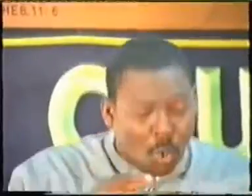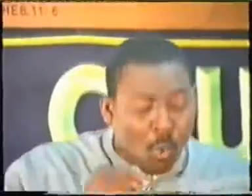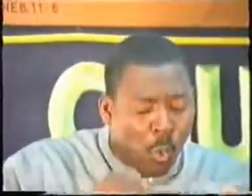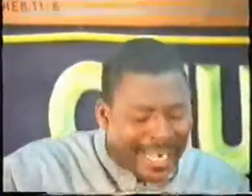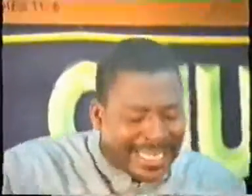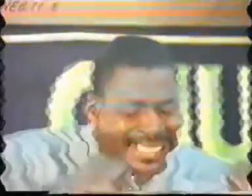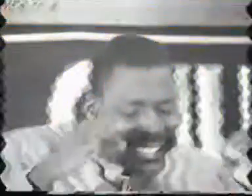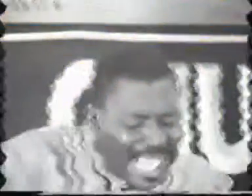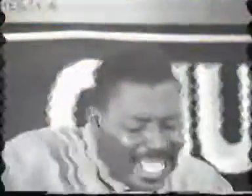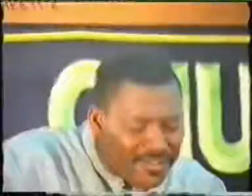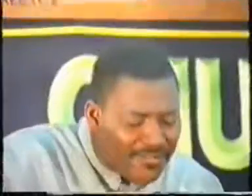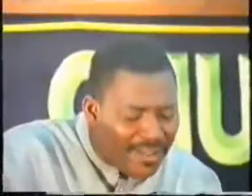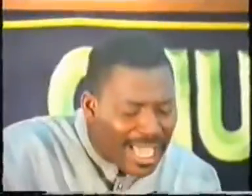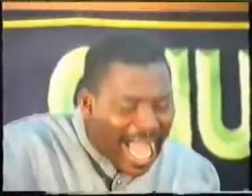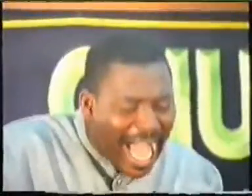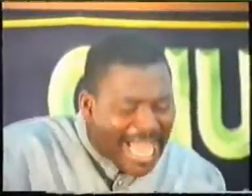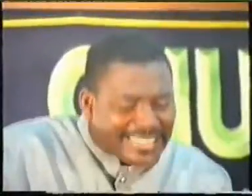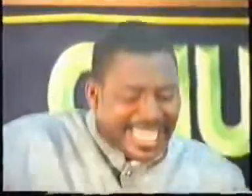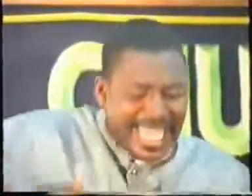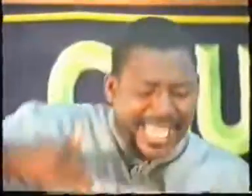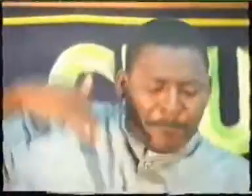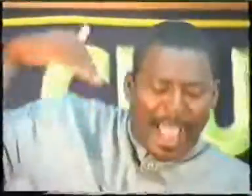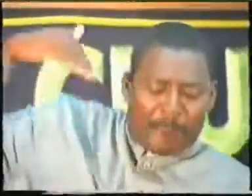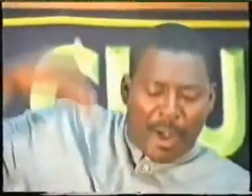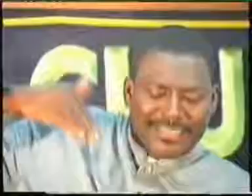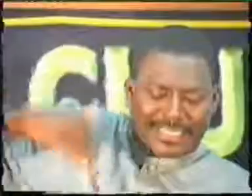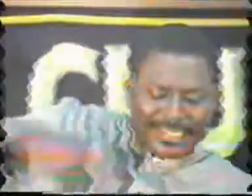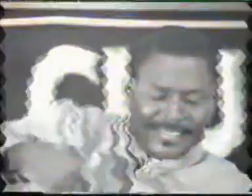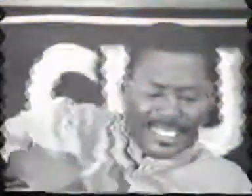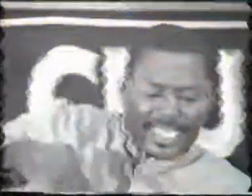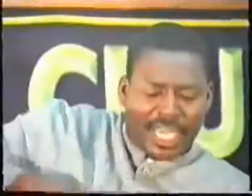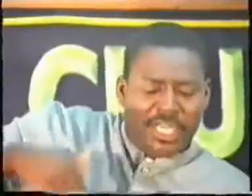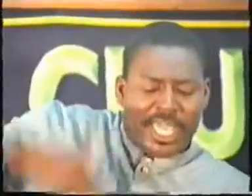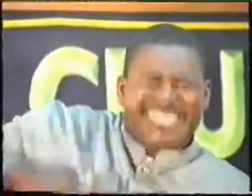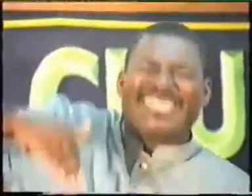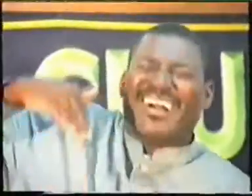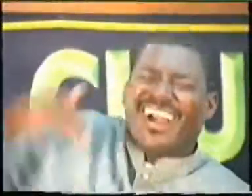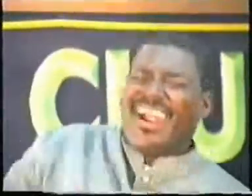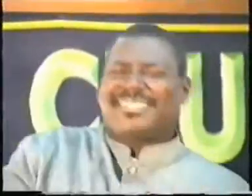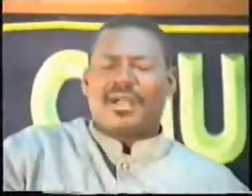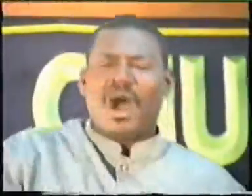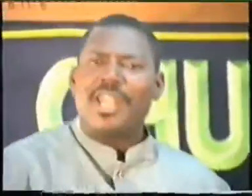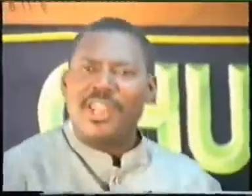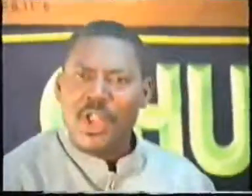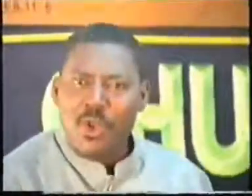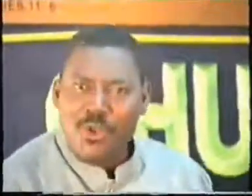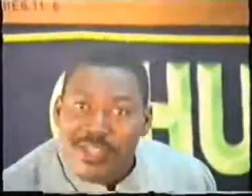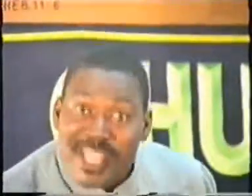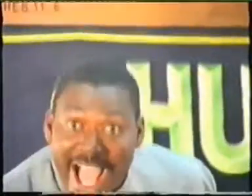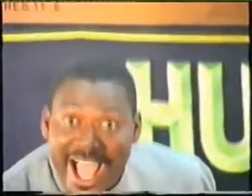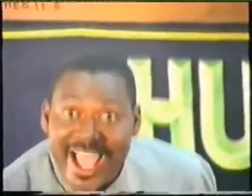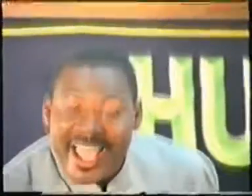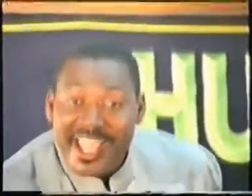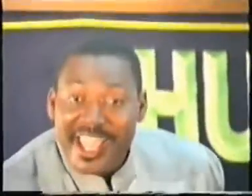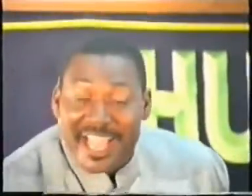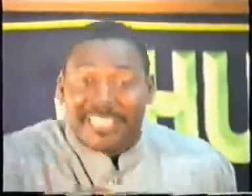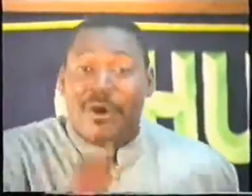each one give as he proposes in his heart.